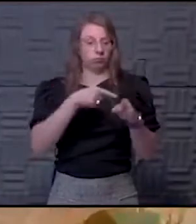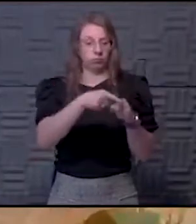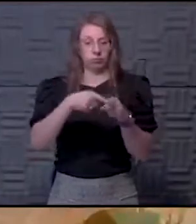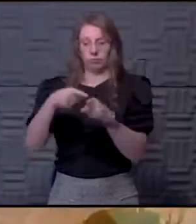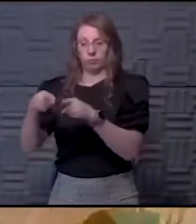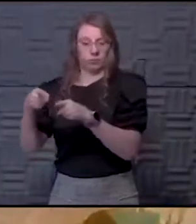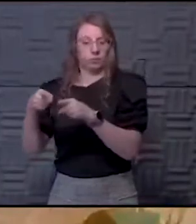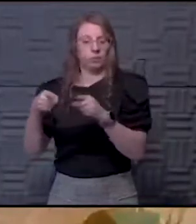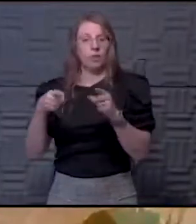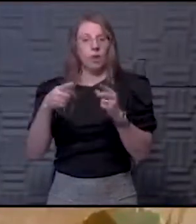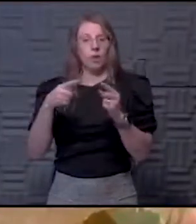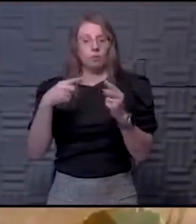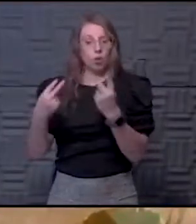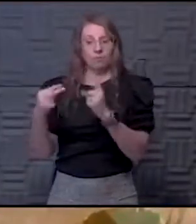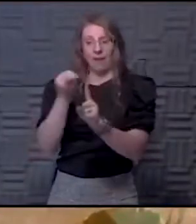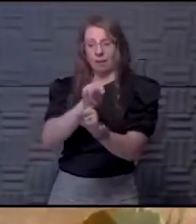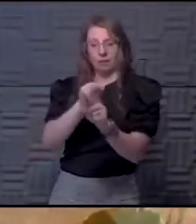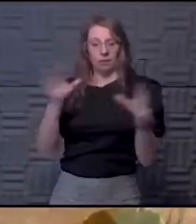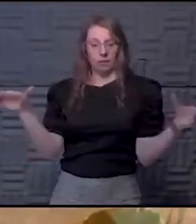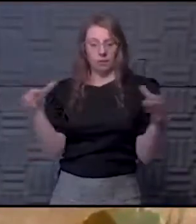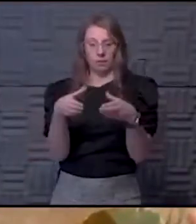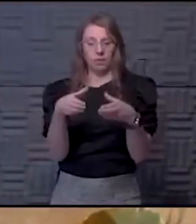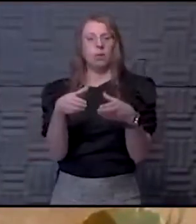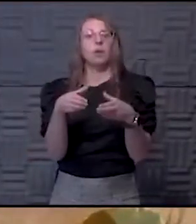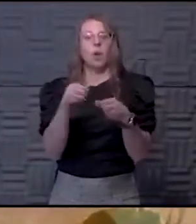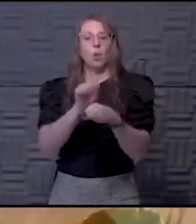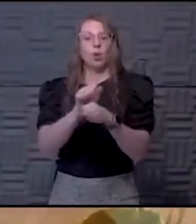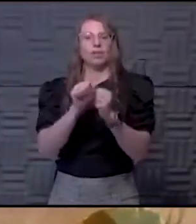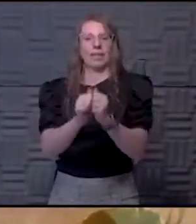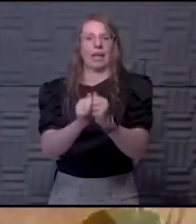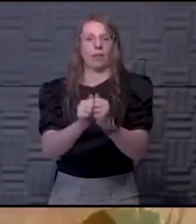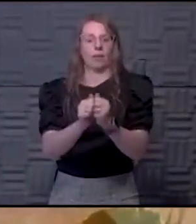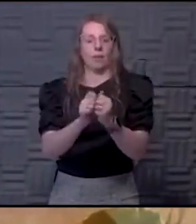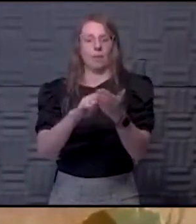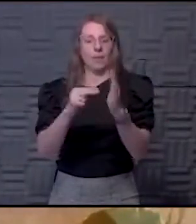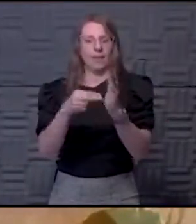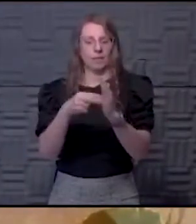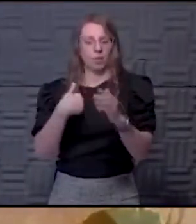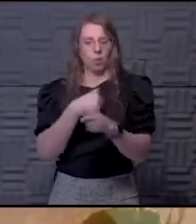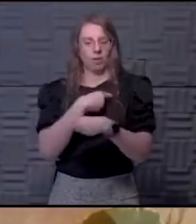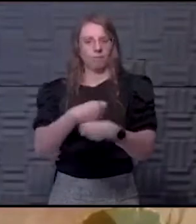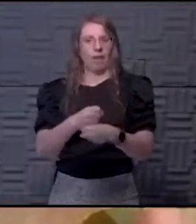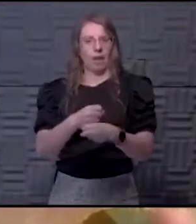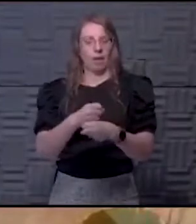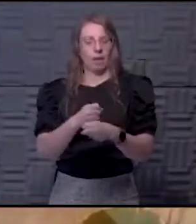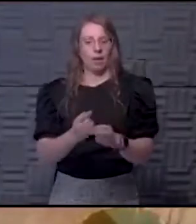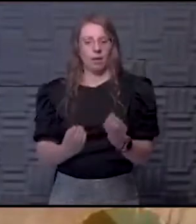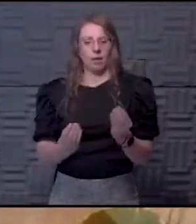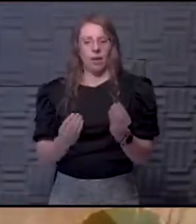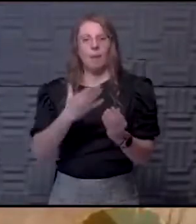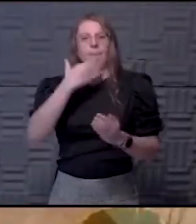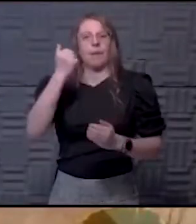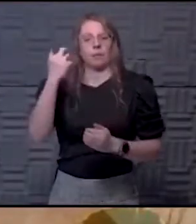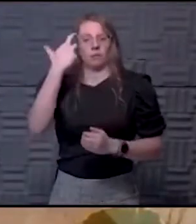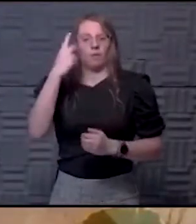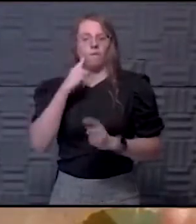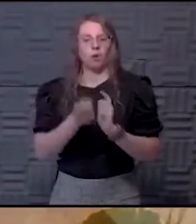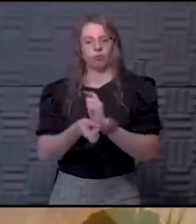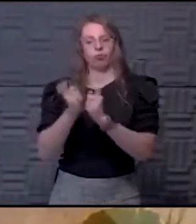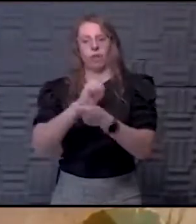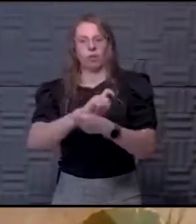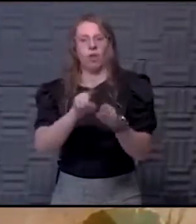to work together, we're able to create a more robust reason for change and a more